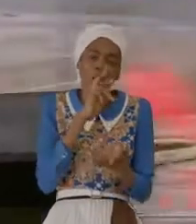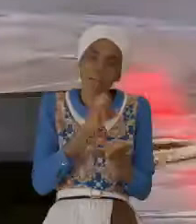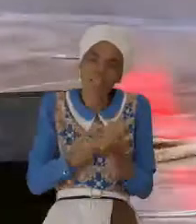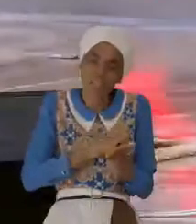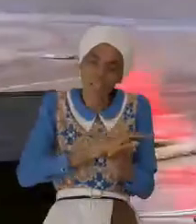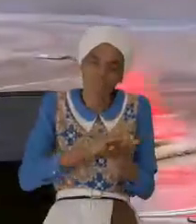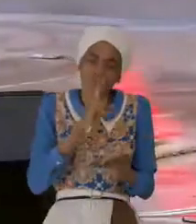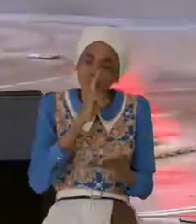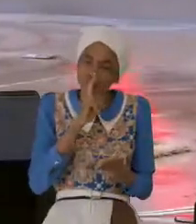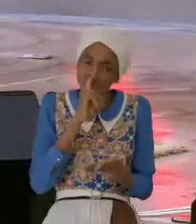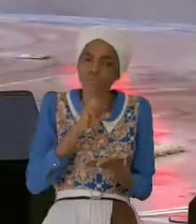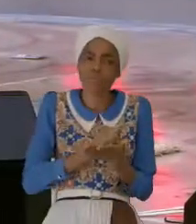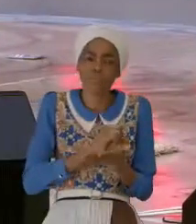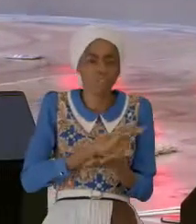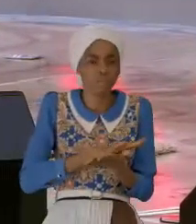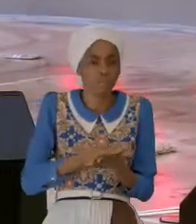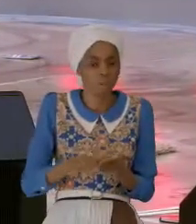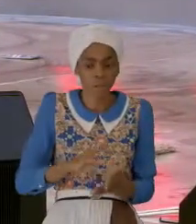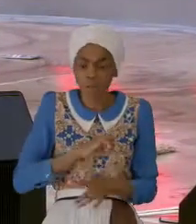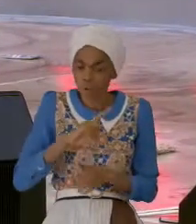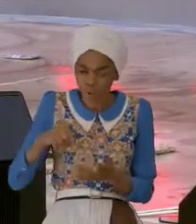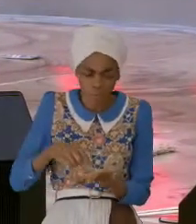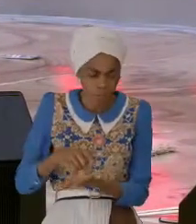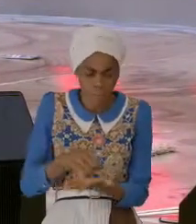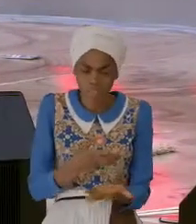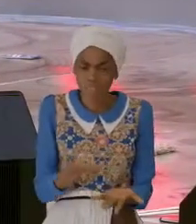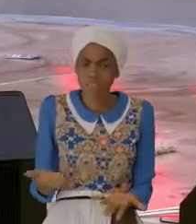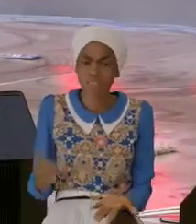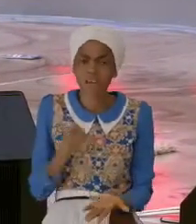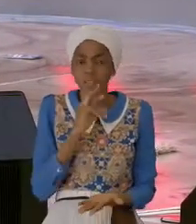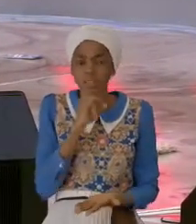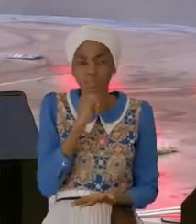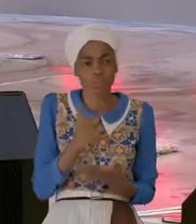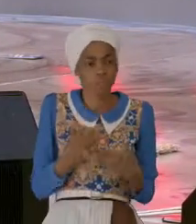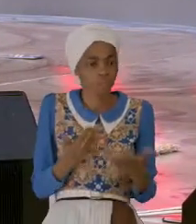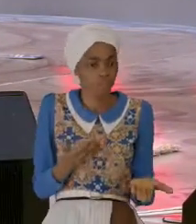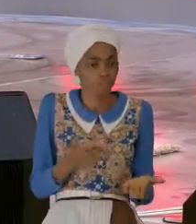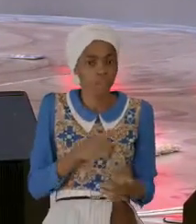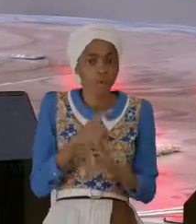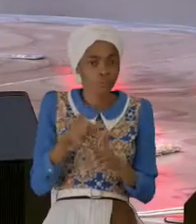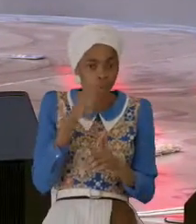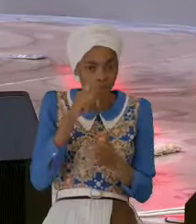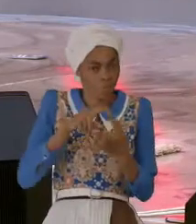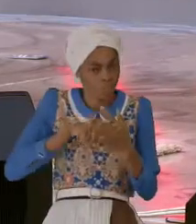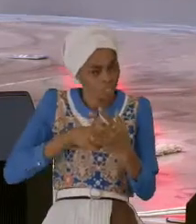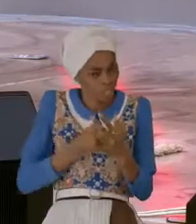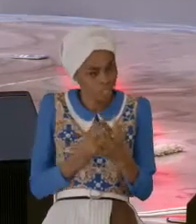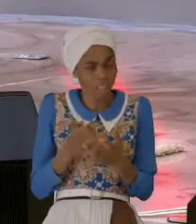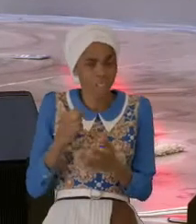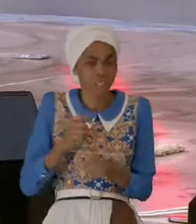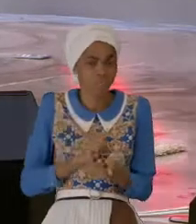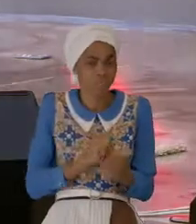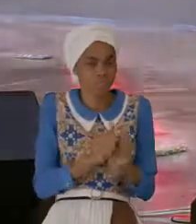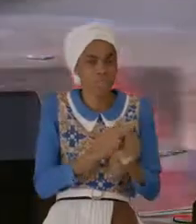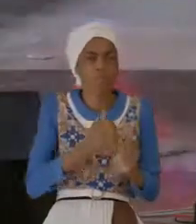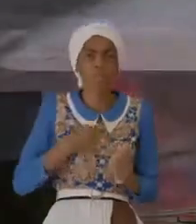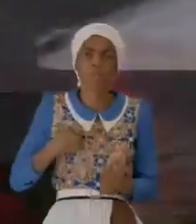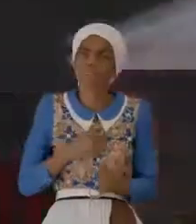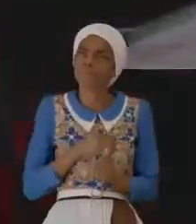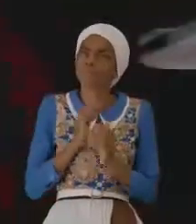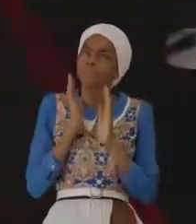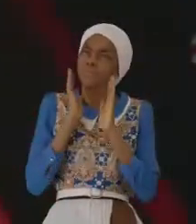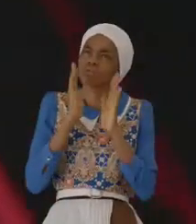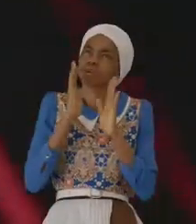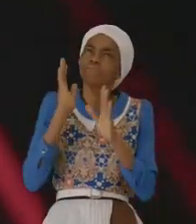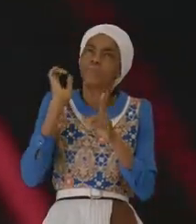Sanctified those things were not there when we started the race and we focused on our